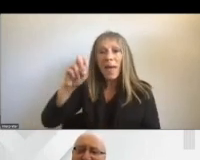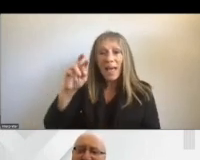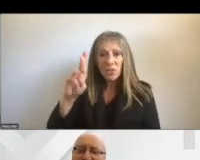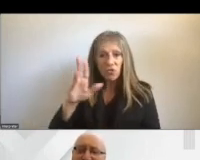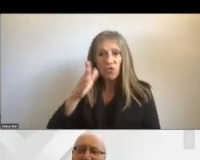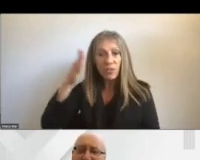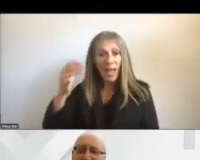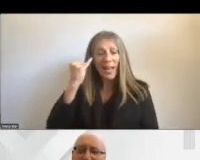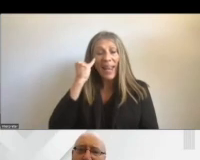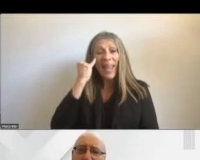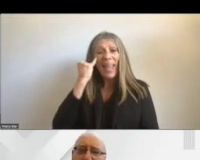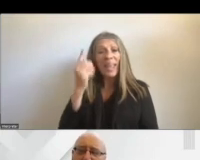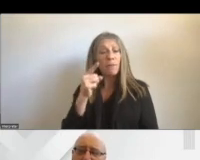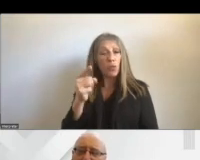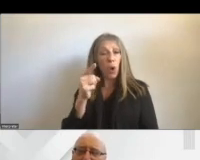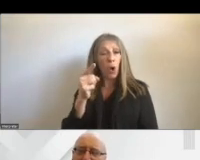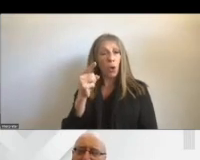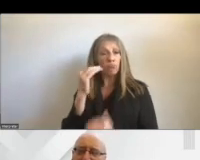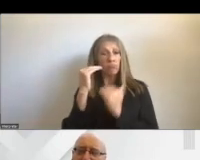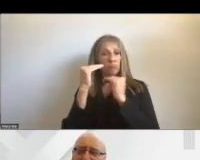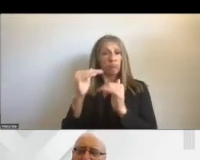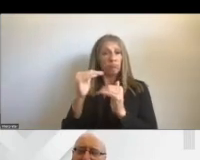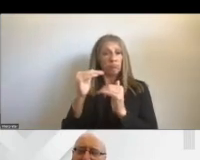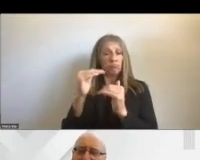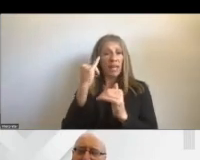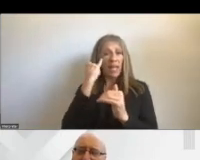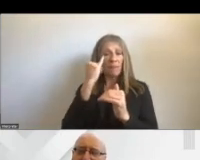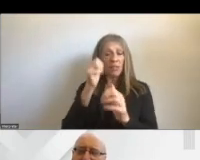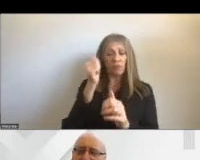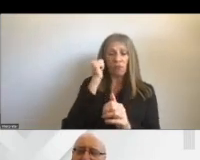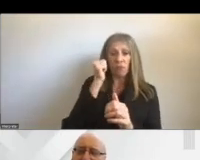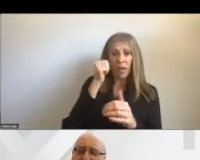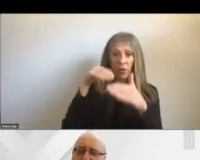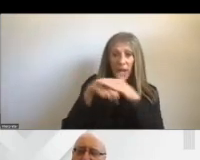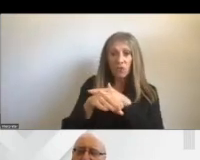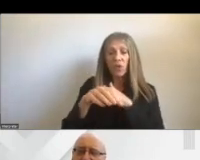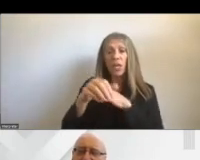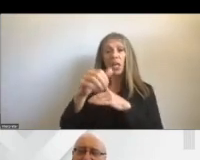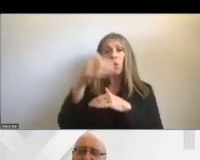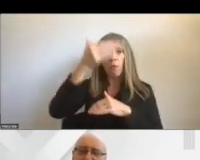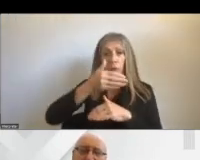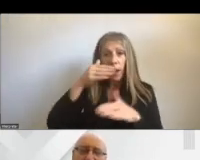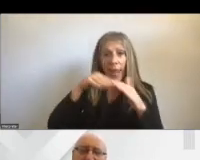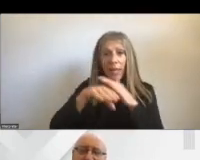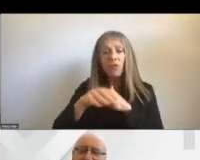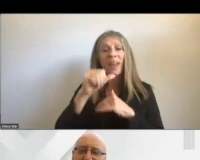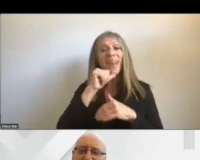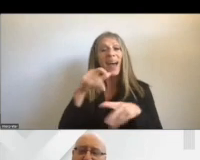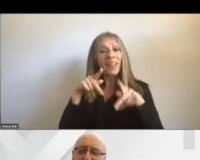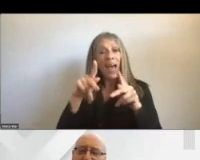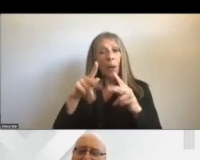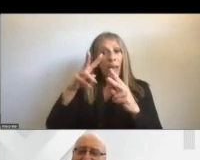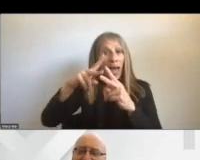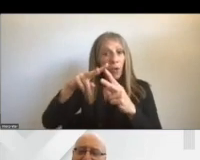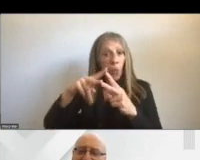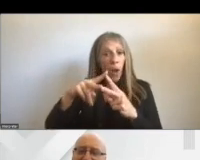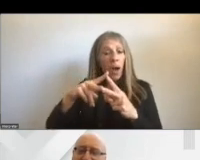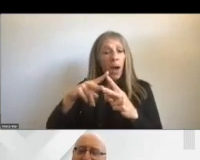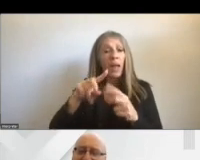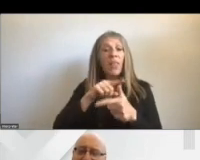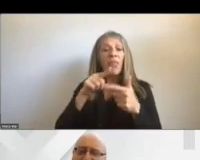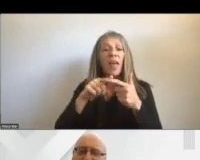by 13 feet wide minimum. Parallel on-street parking spaces cannot encroach on the